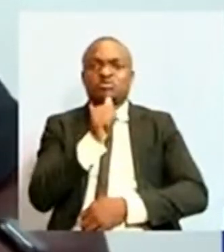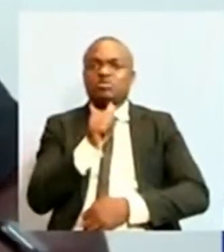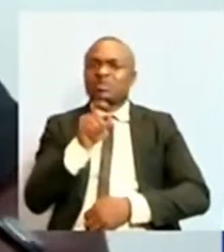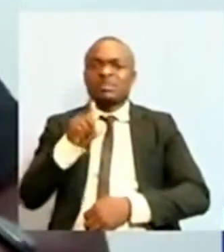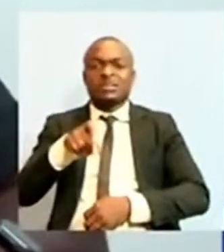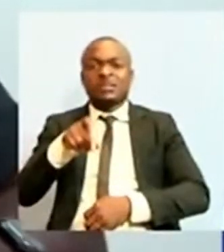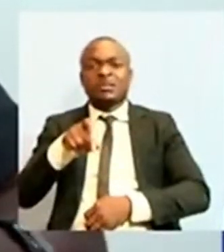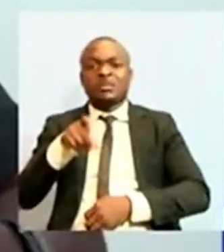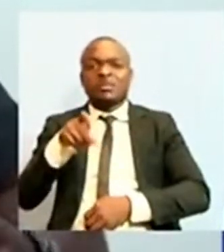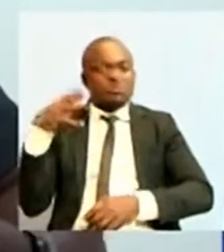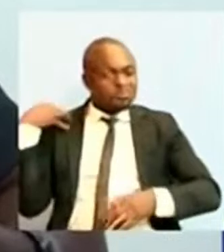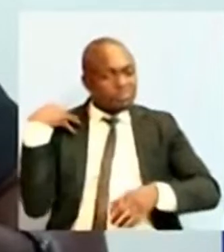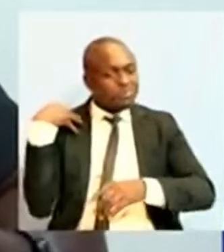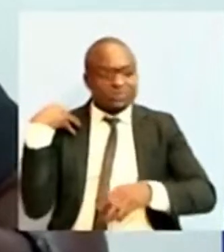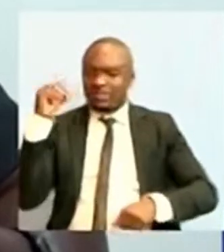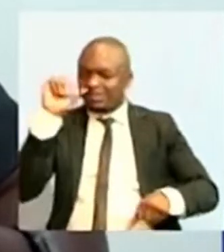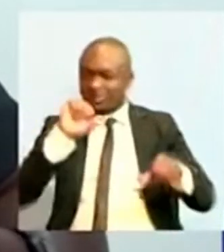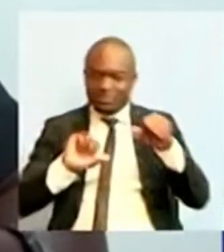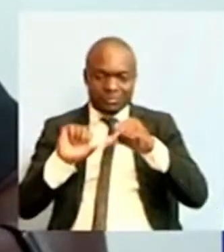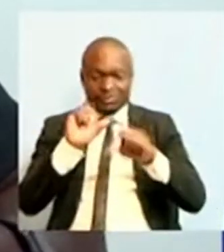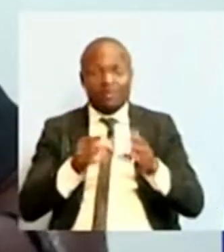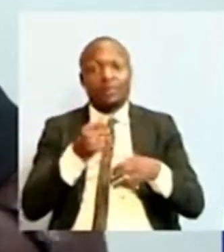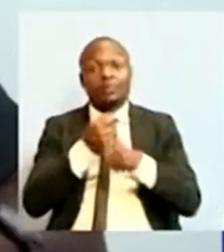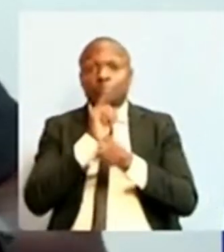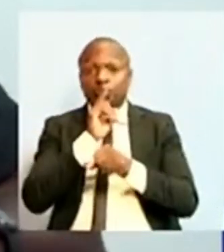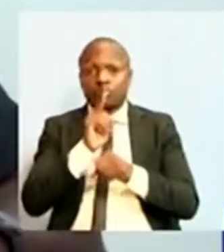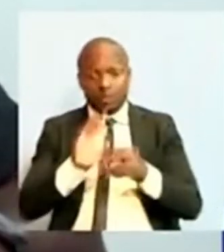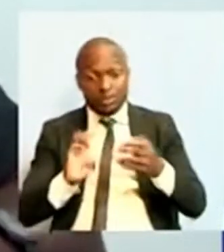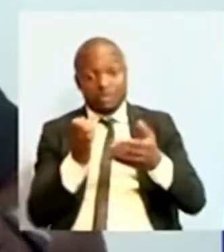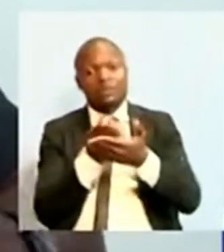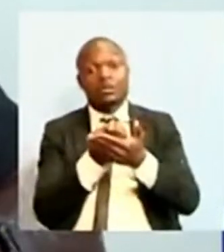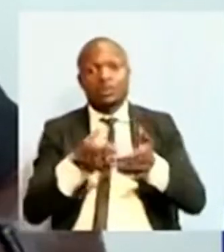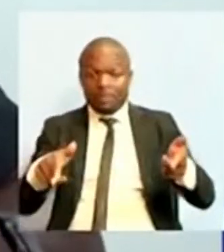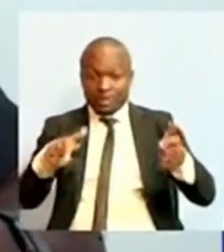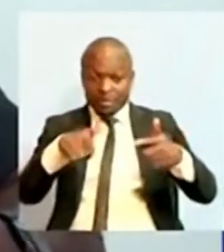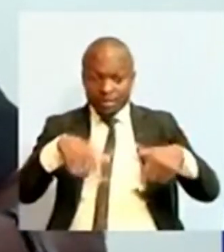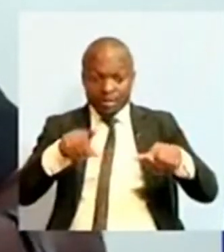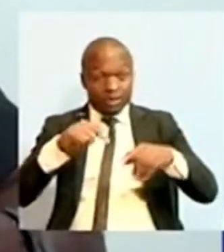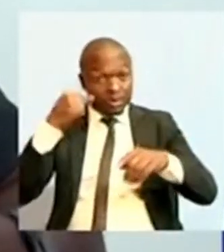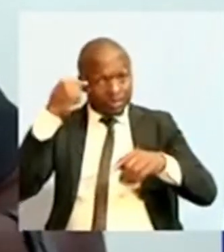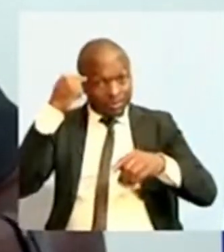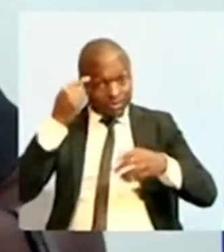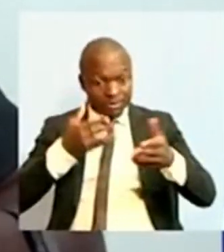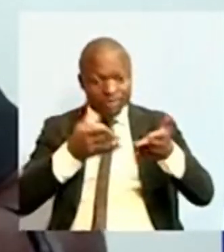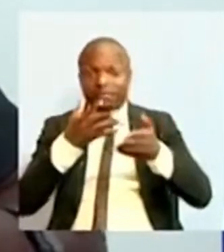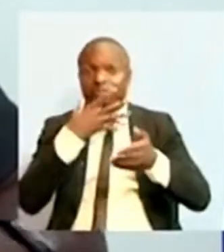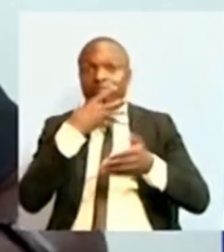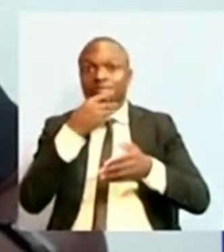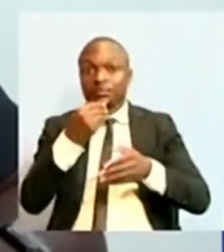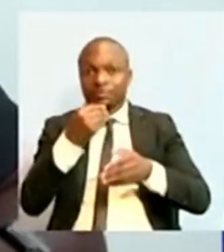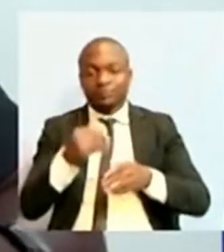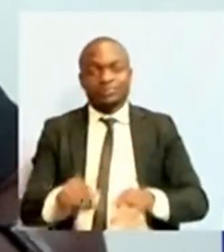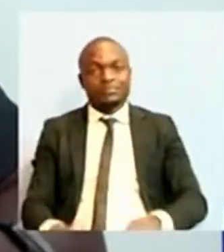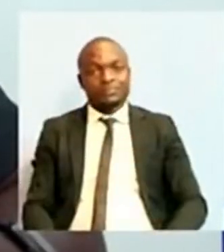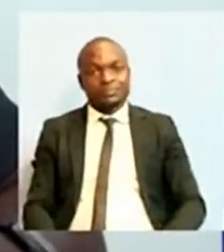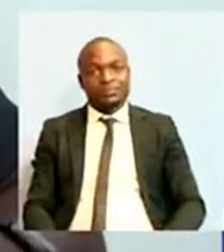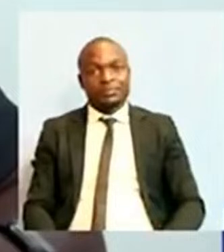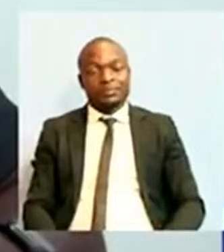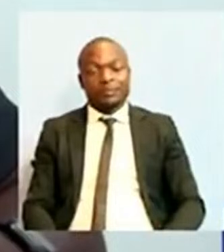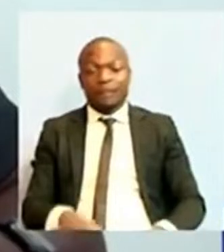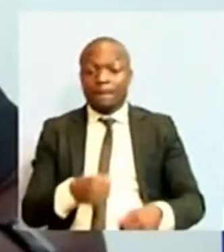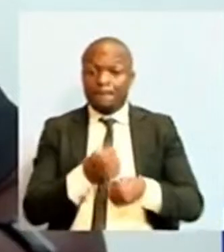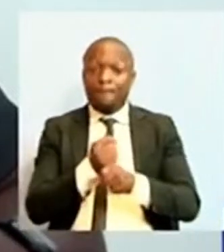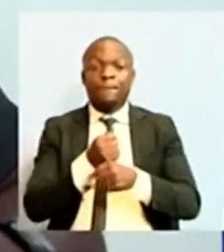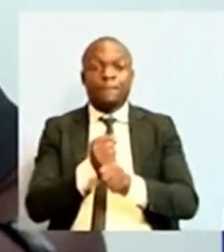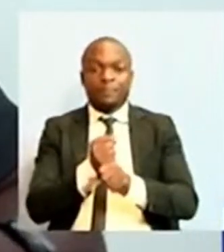reminded by the auditors. Ensure that you engage the Local Government Service Commission on time and make follow-ups.